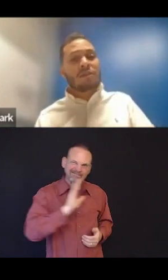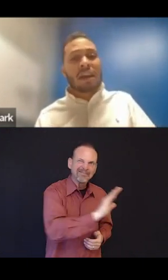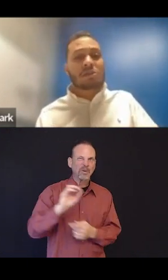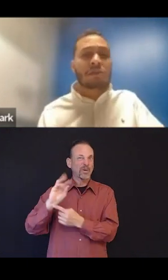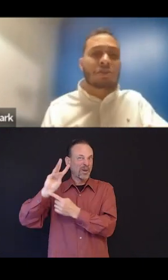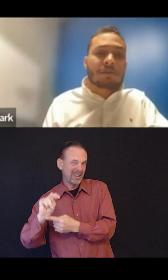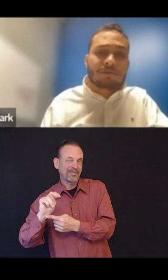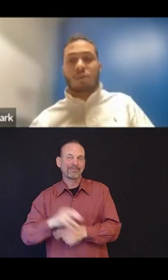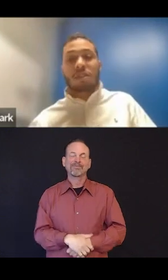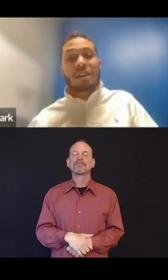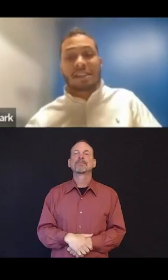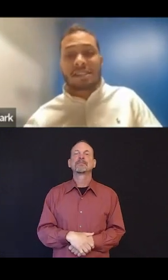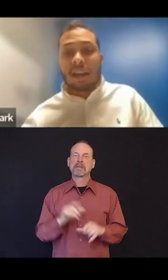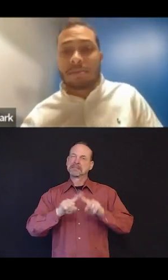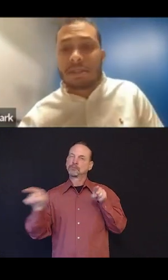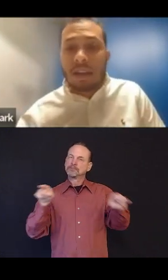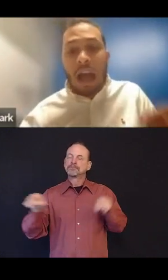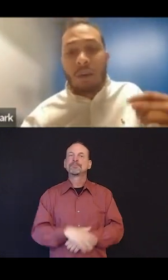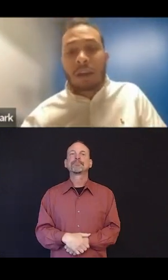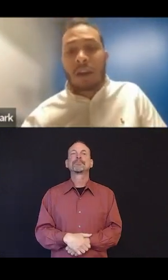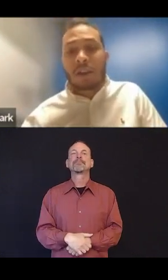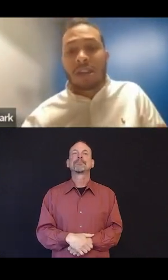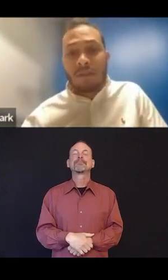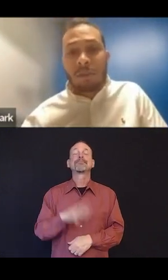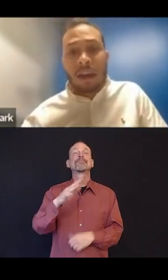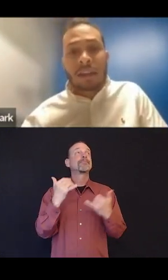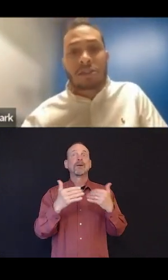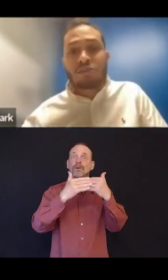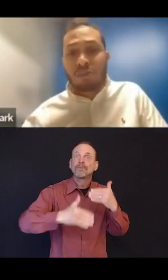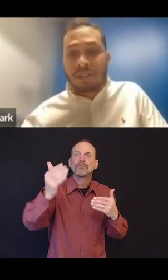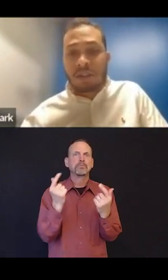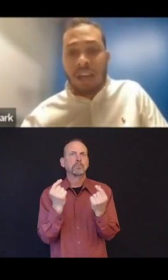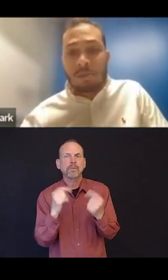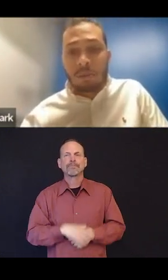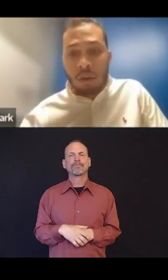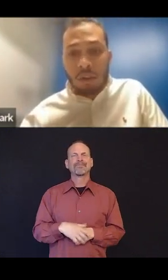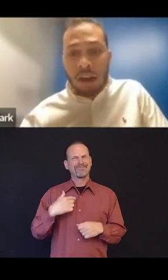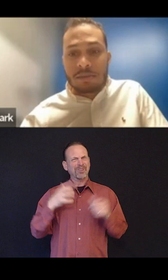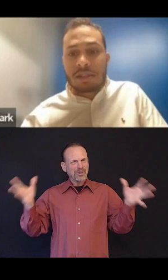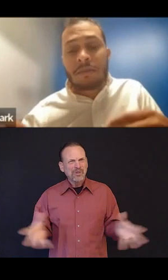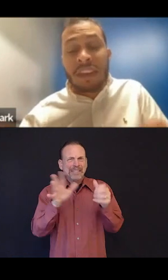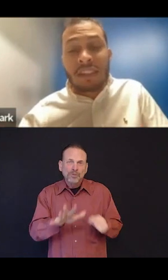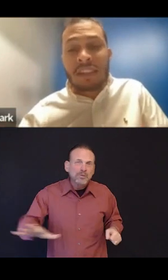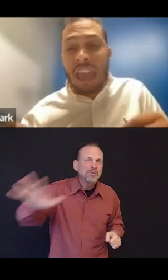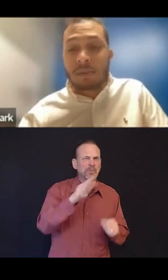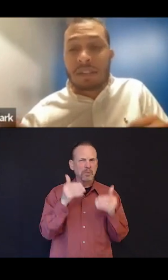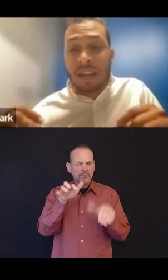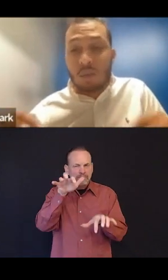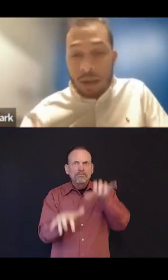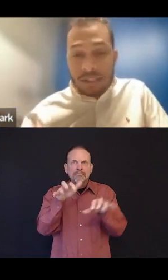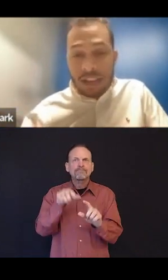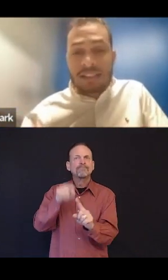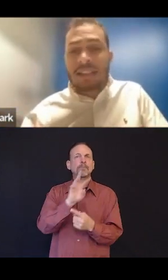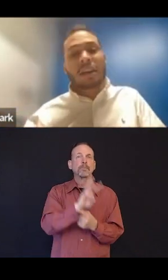control their financial future. What are the next steps? I would encourage everybody to research ABLE programs via the ABLE